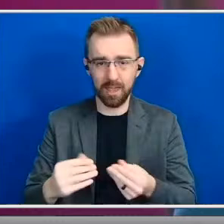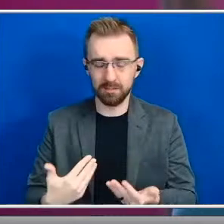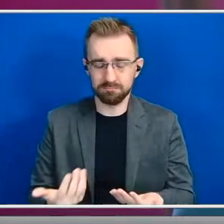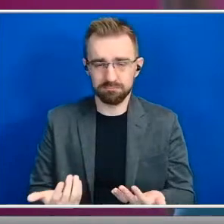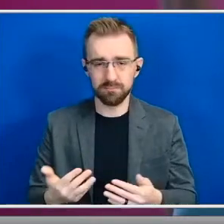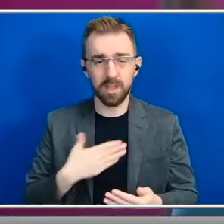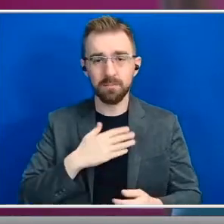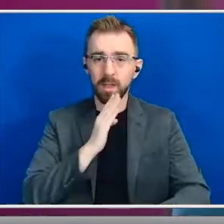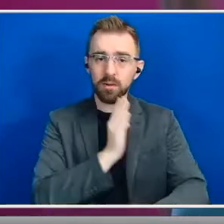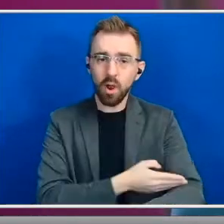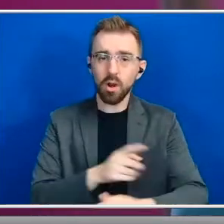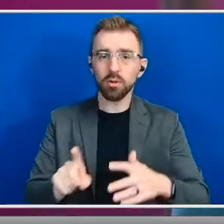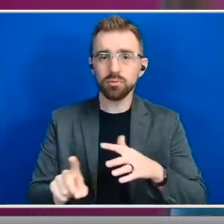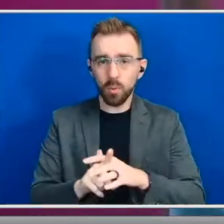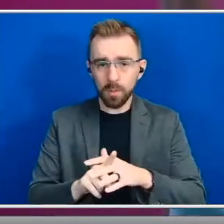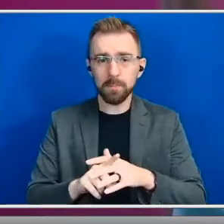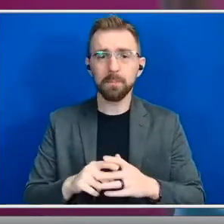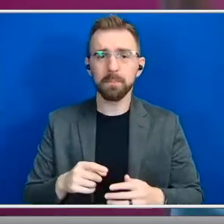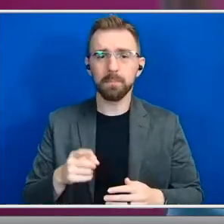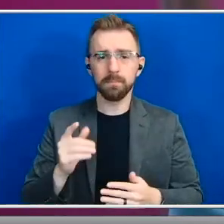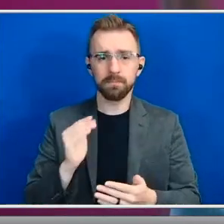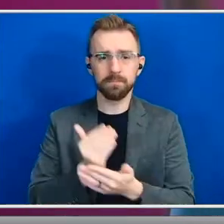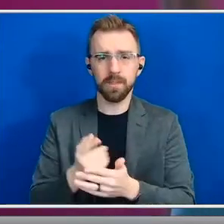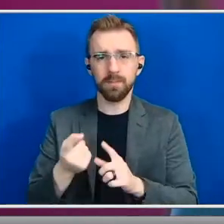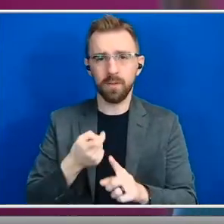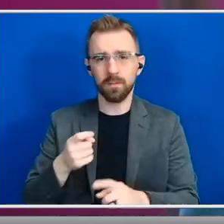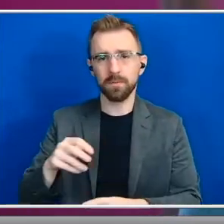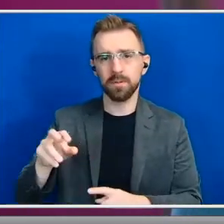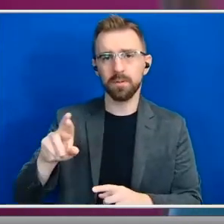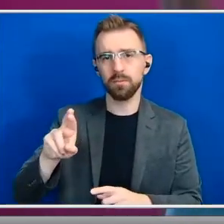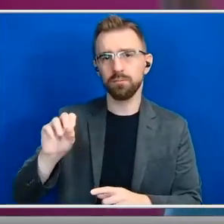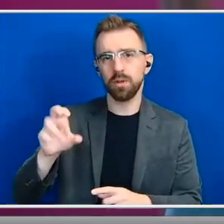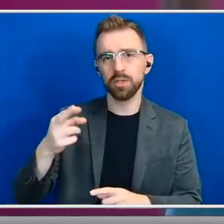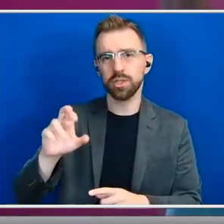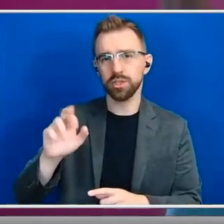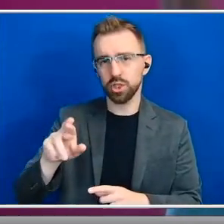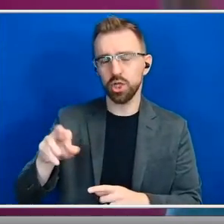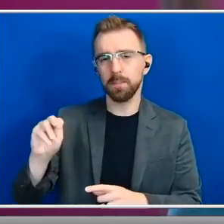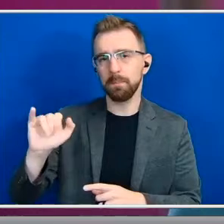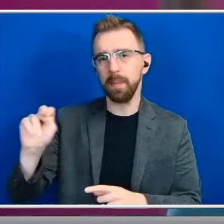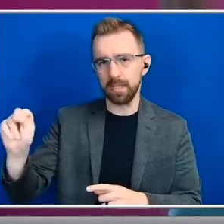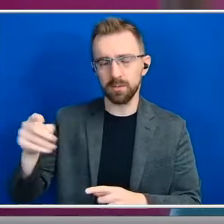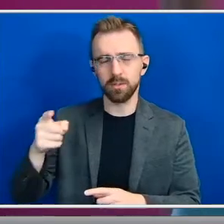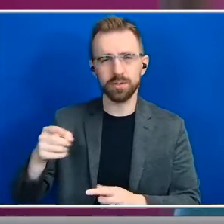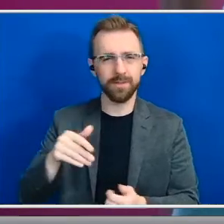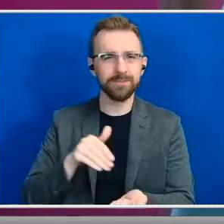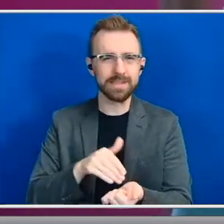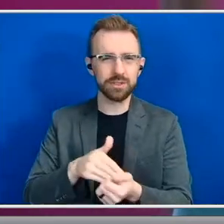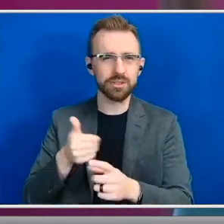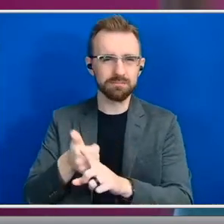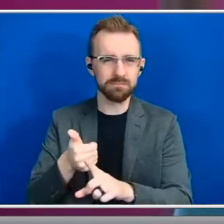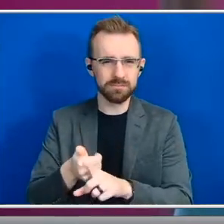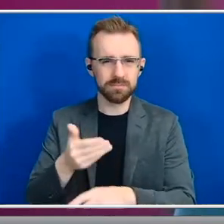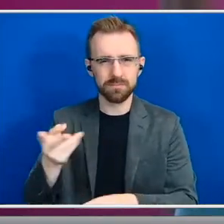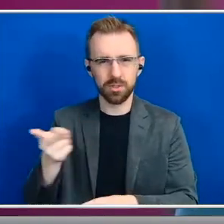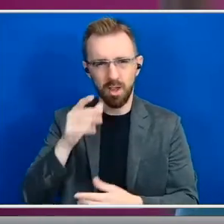up, got here from Rochester, Minnesota. She is a physician. Her and her husband are physicians at Mayo Clinic,